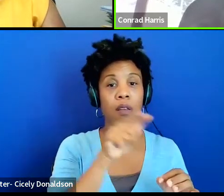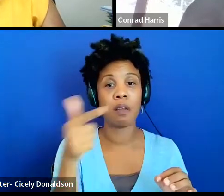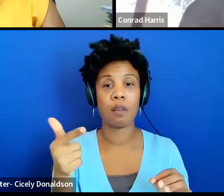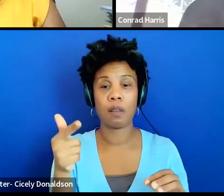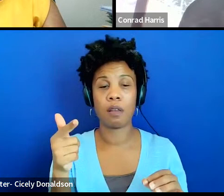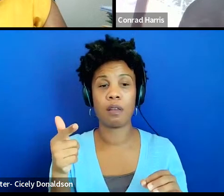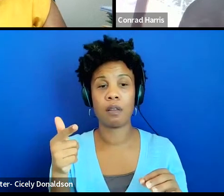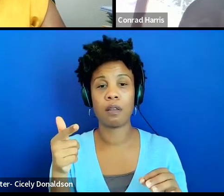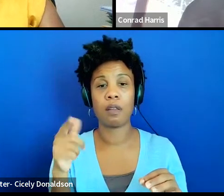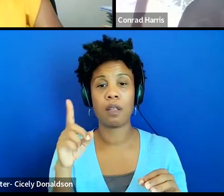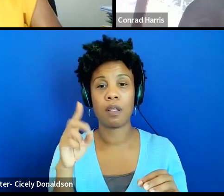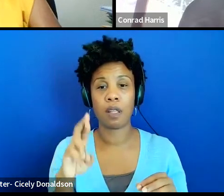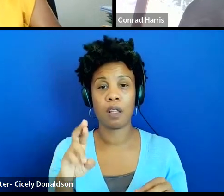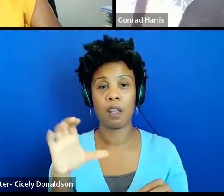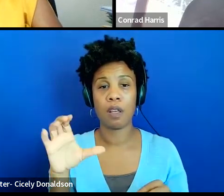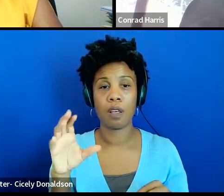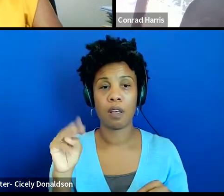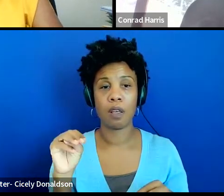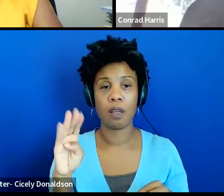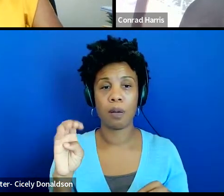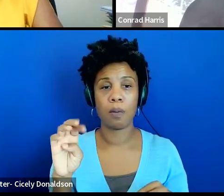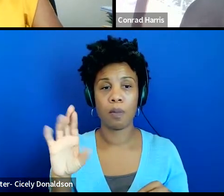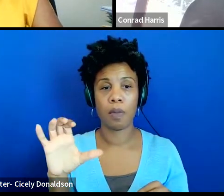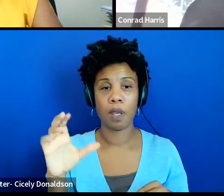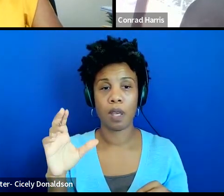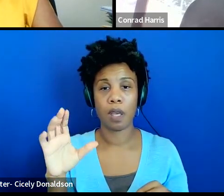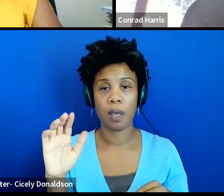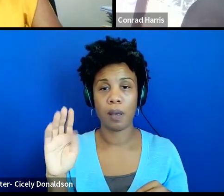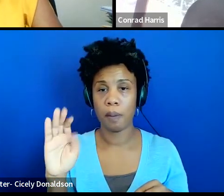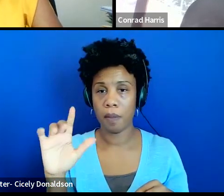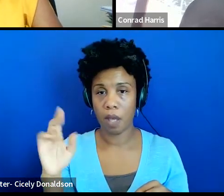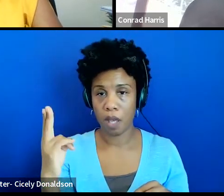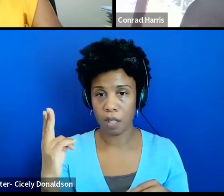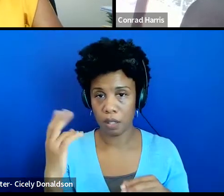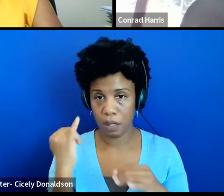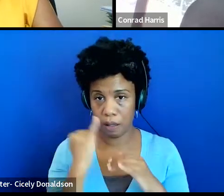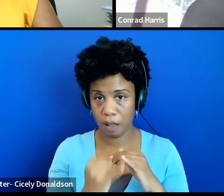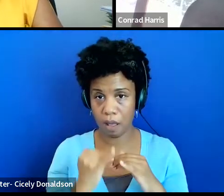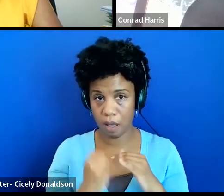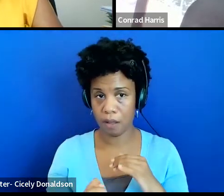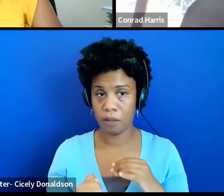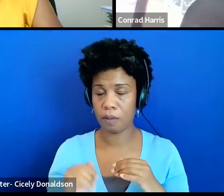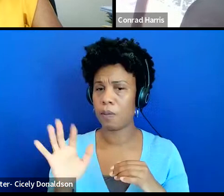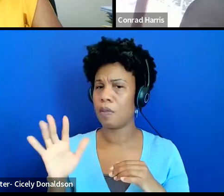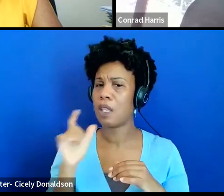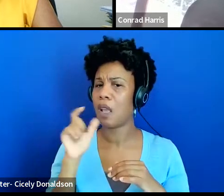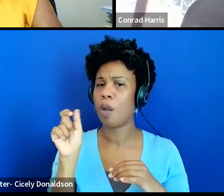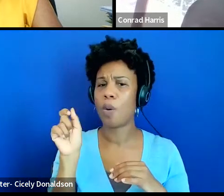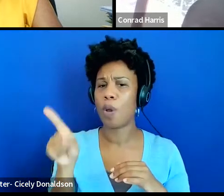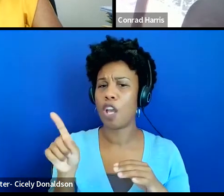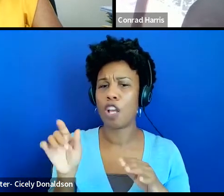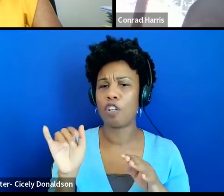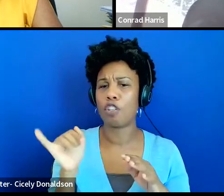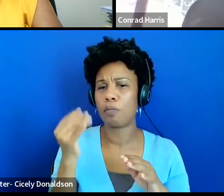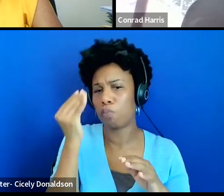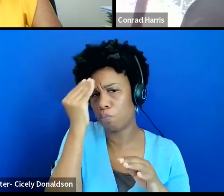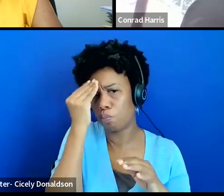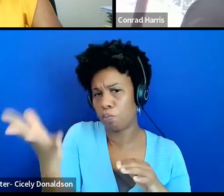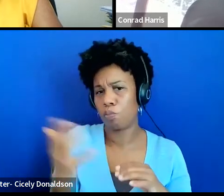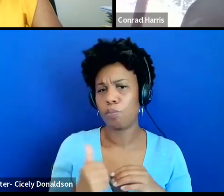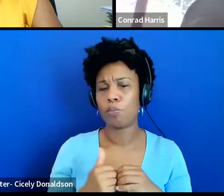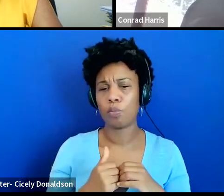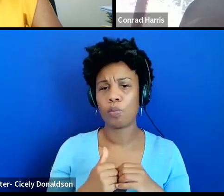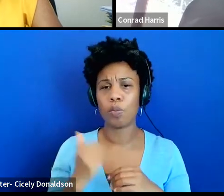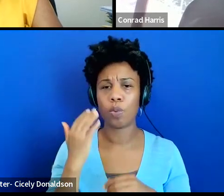All right, Yeah, thank Dr. you. Cumberbatch, and then we sign off on that. Okay, it's not a question, it's just quick information. The Ministry